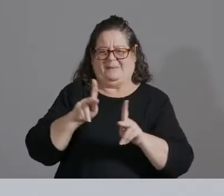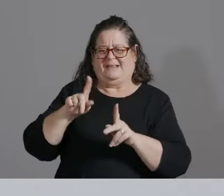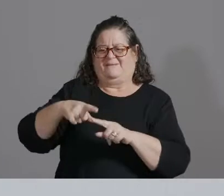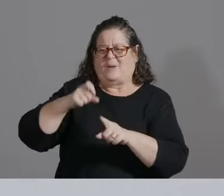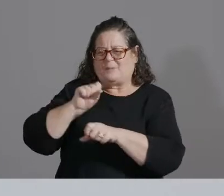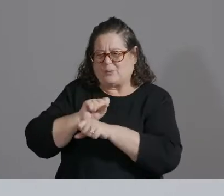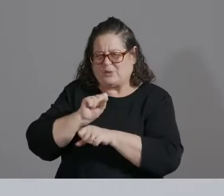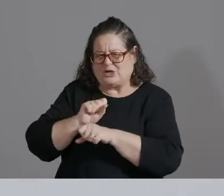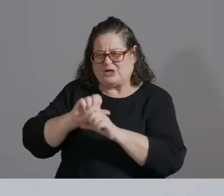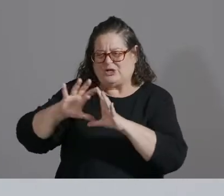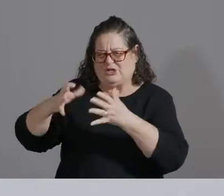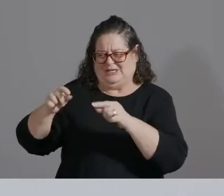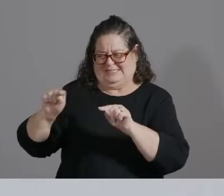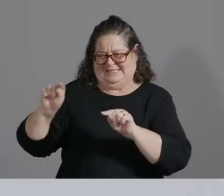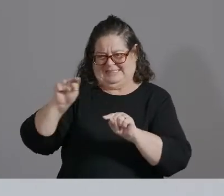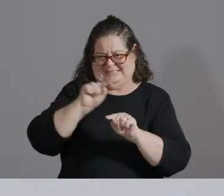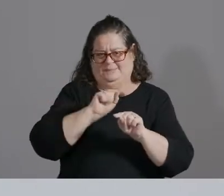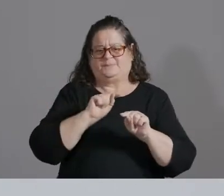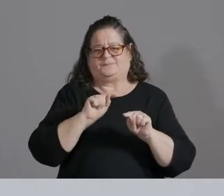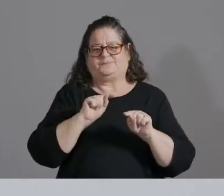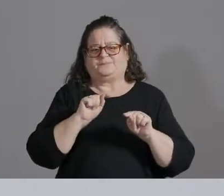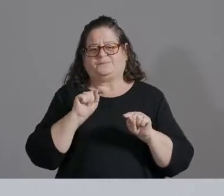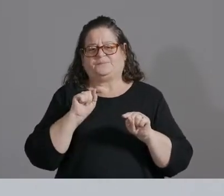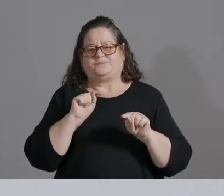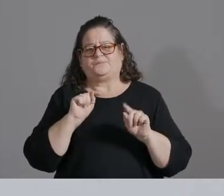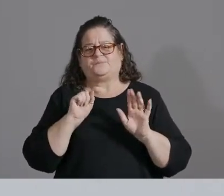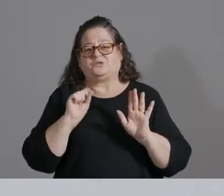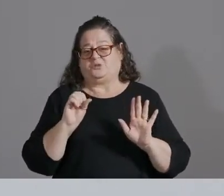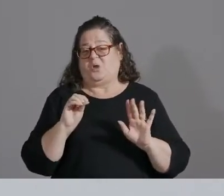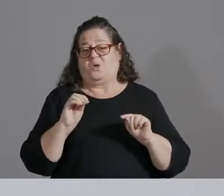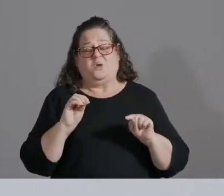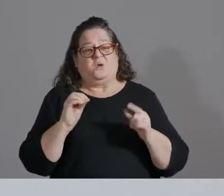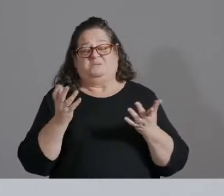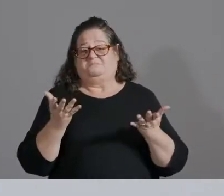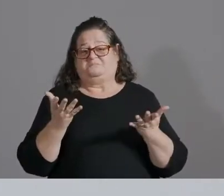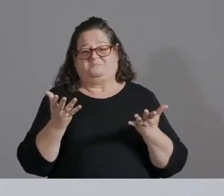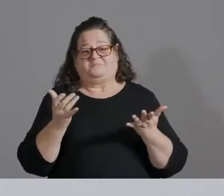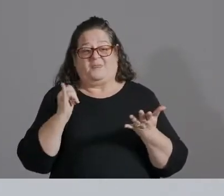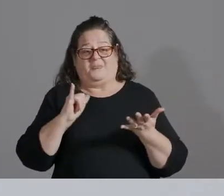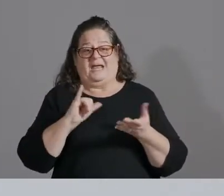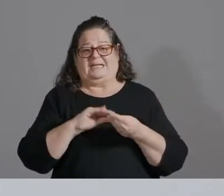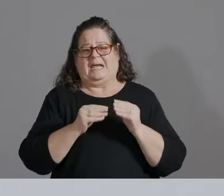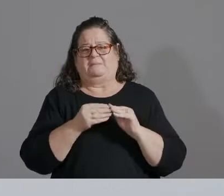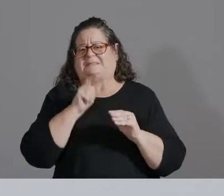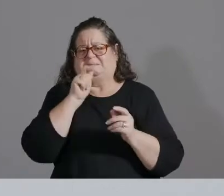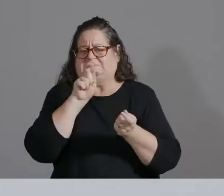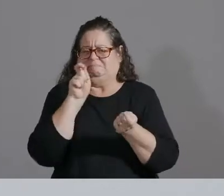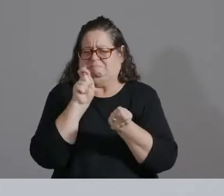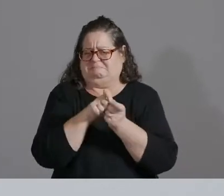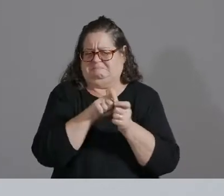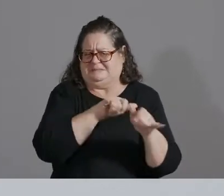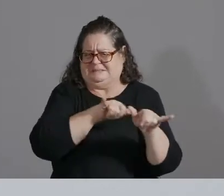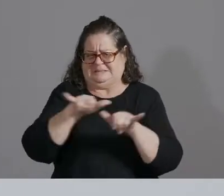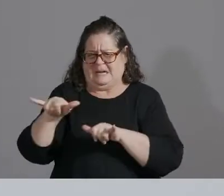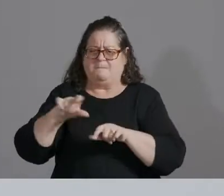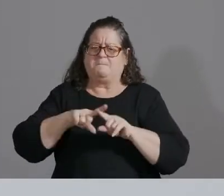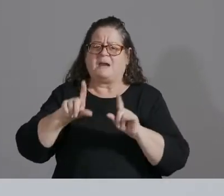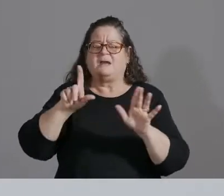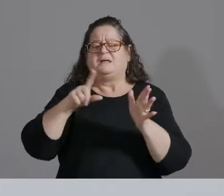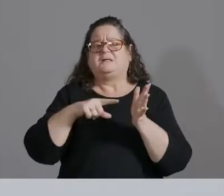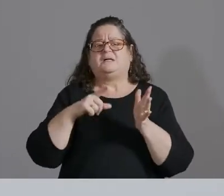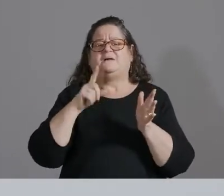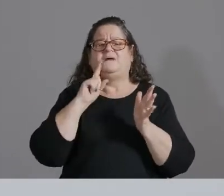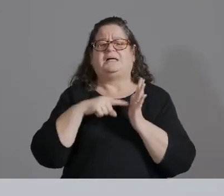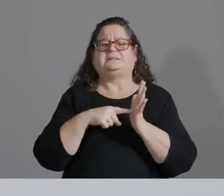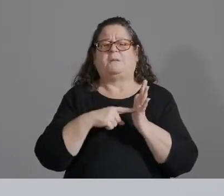of the prioritized areas, they're not mutually exclusive. So if I was over the age of 65 and I